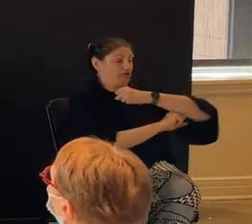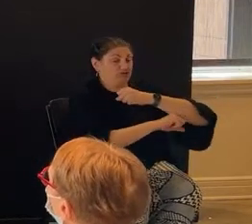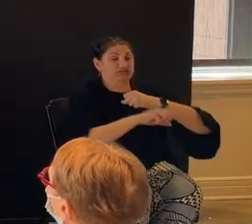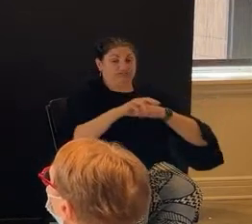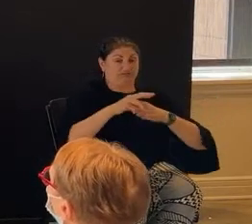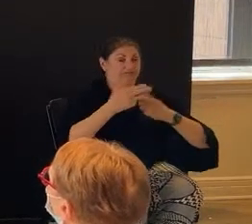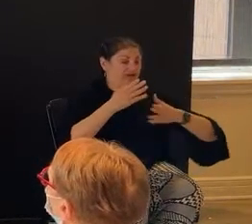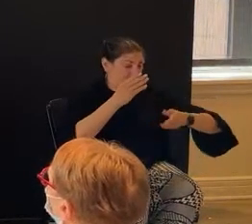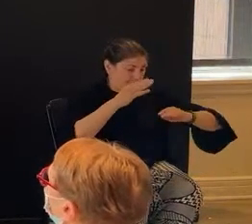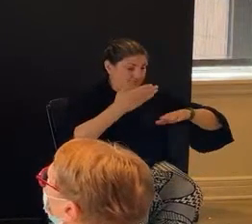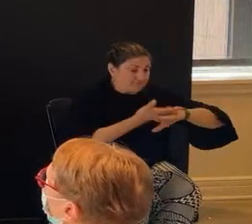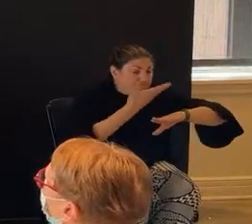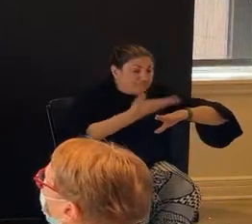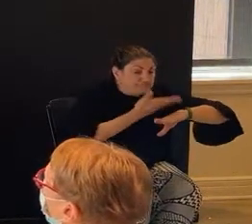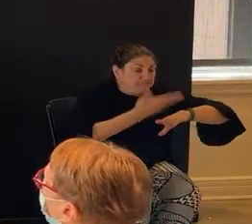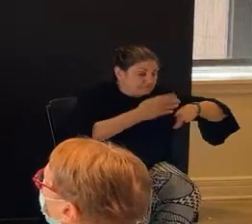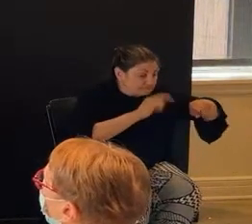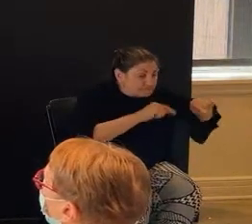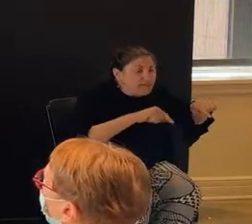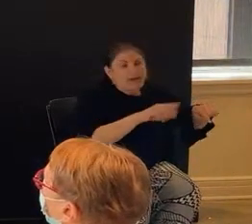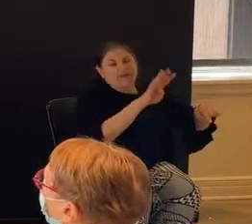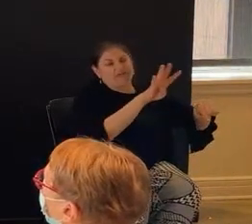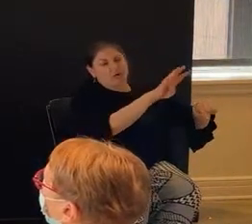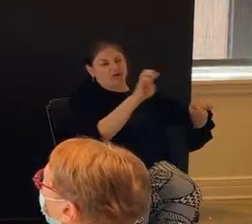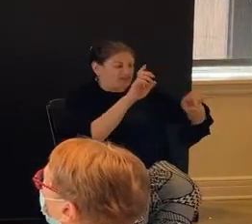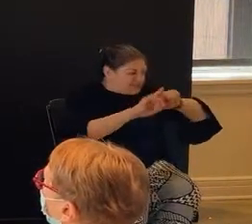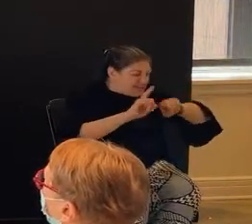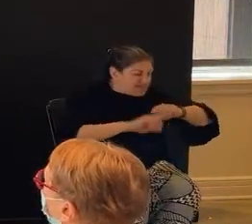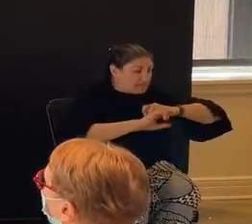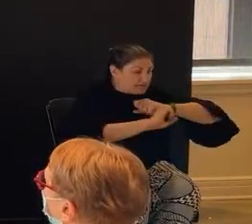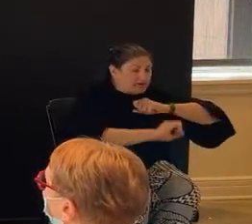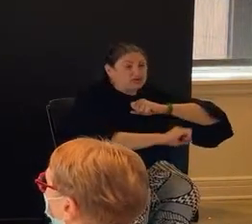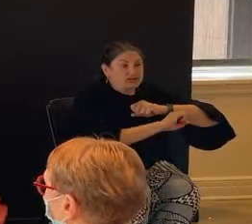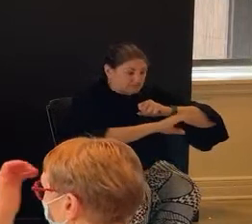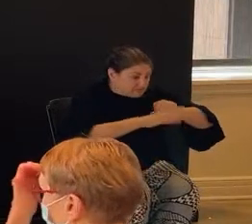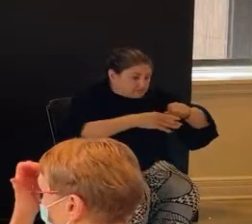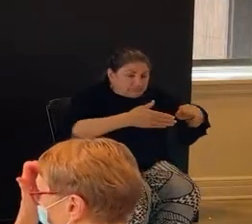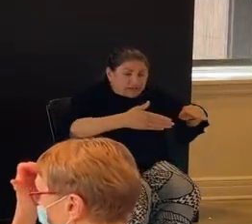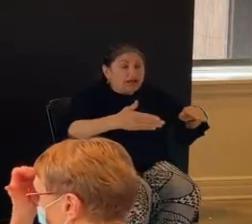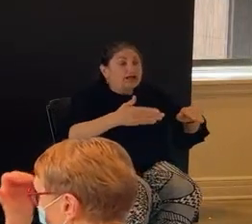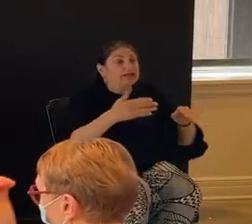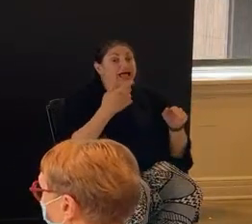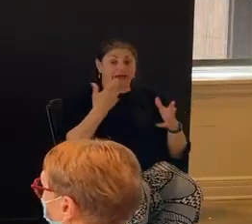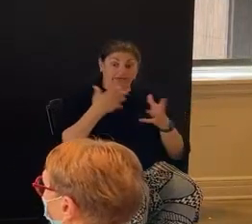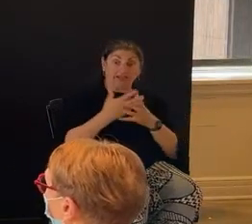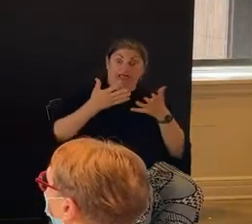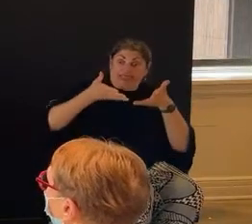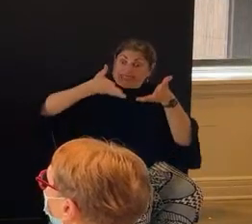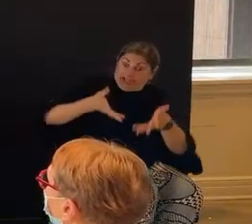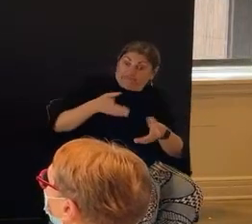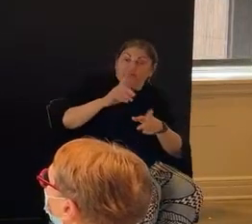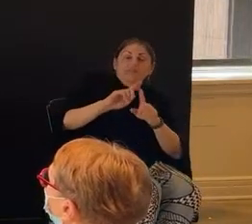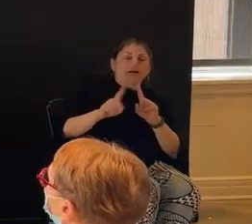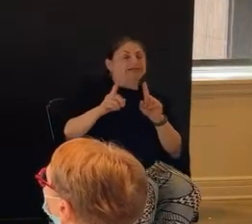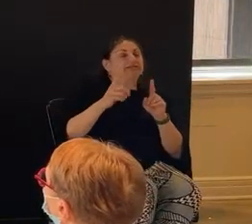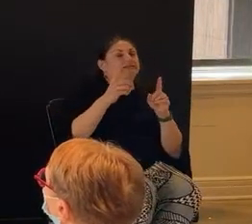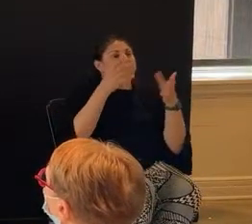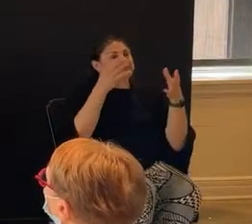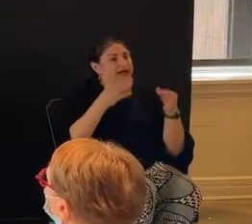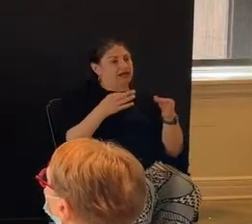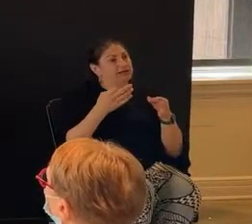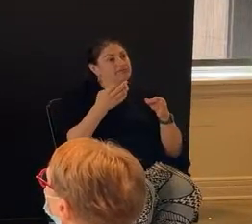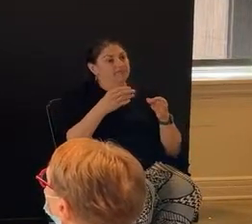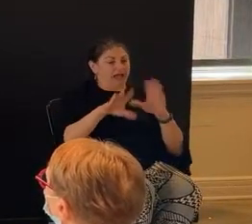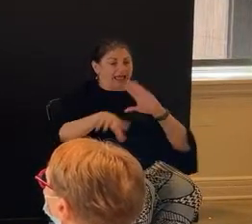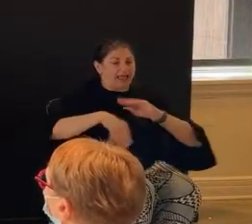the state. There's still a lot more to go, but they've made it a part of their regular schedule. So this is something that they're doing on a regular basis. This was